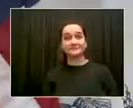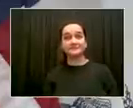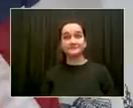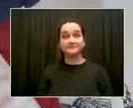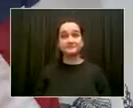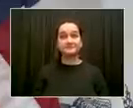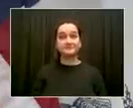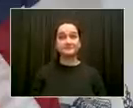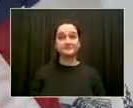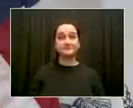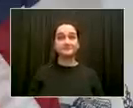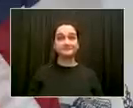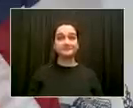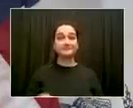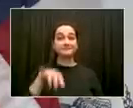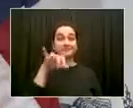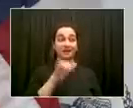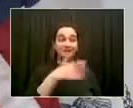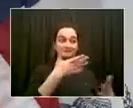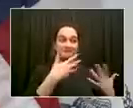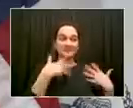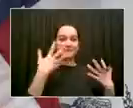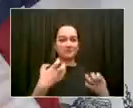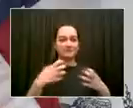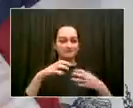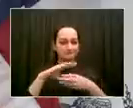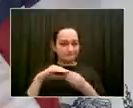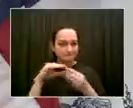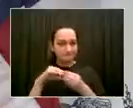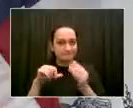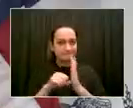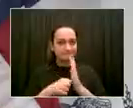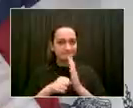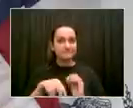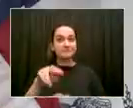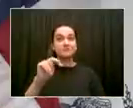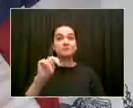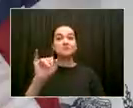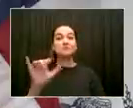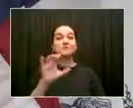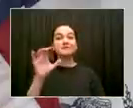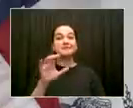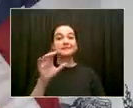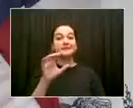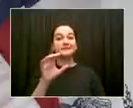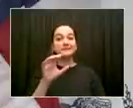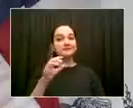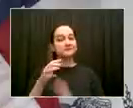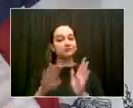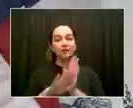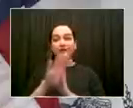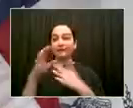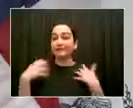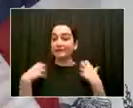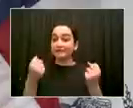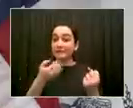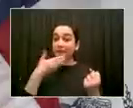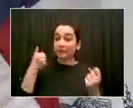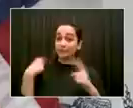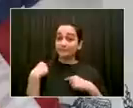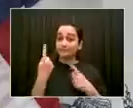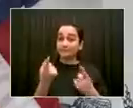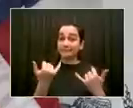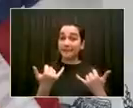forward. We've got momentum. We've got momentum in our vaccination effort. We're well over 2 million vaccinations, and that's going to